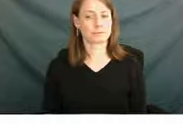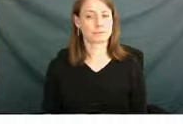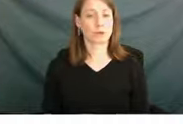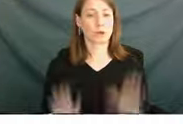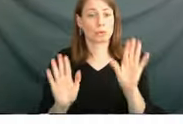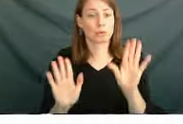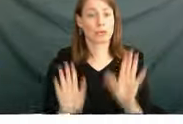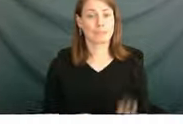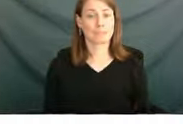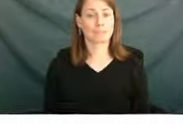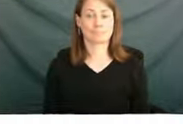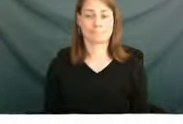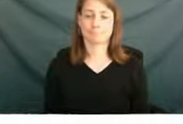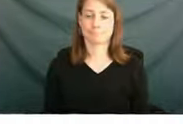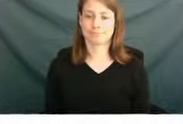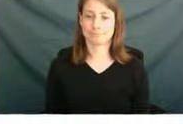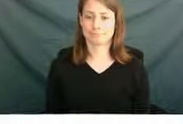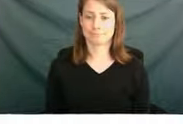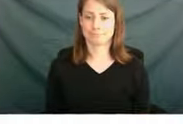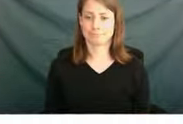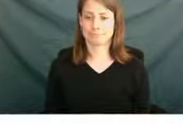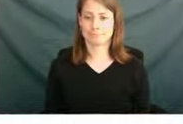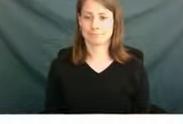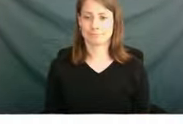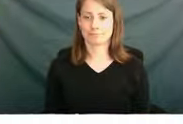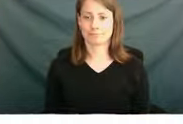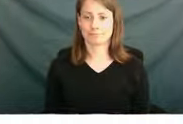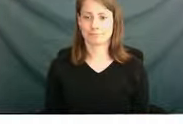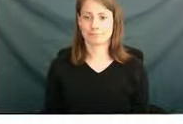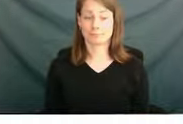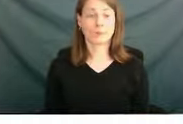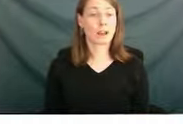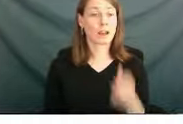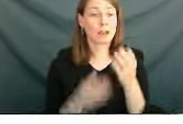Solving the full puzzle on your own, off you go.